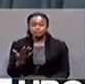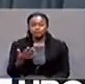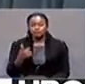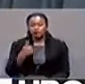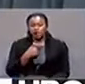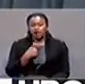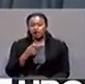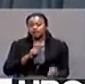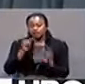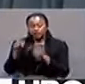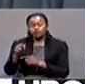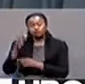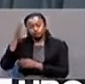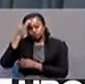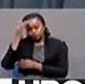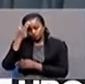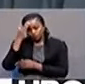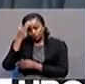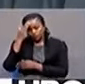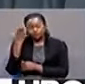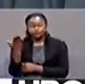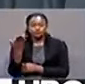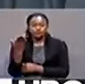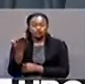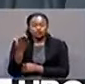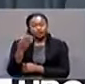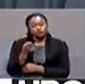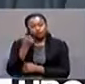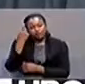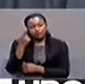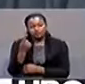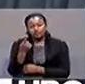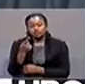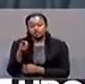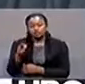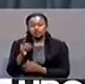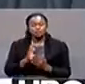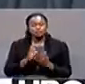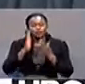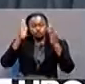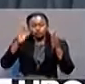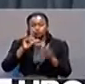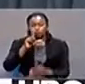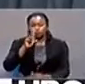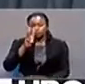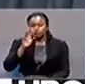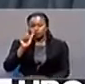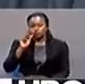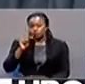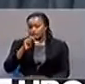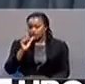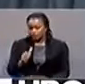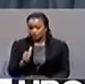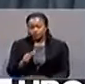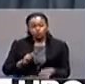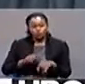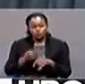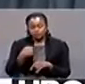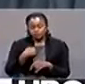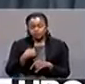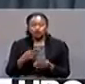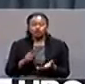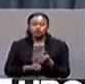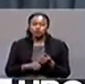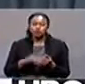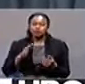I came to know the late Archbishop Cyprian Gwanga when I got